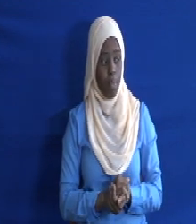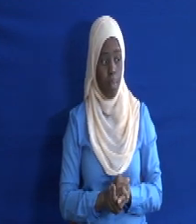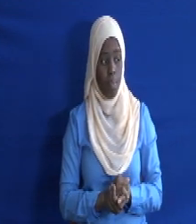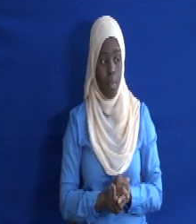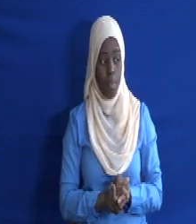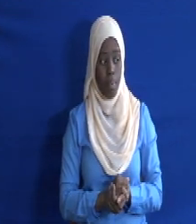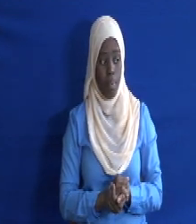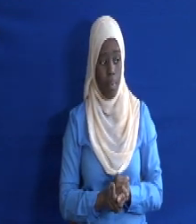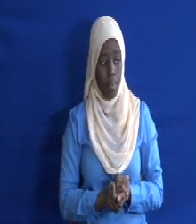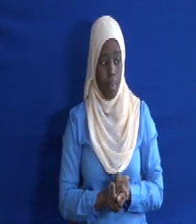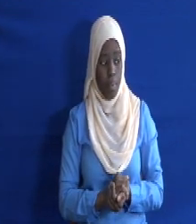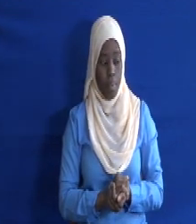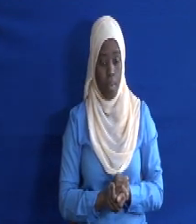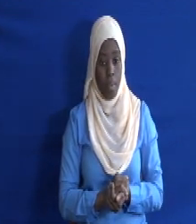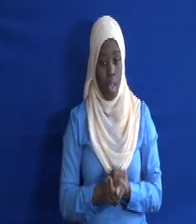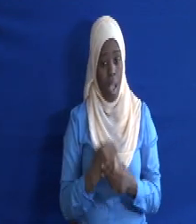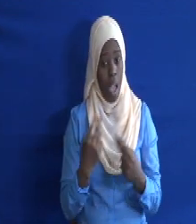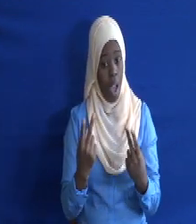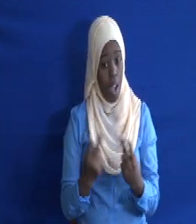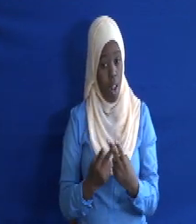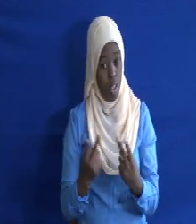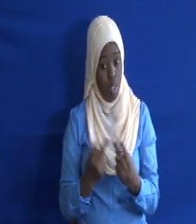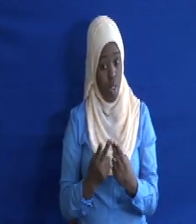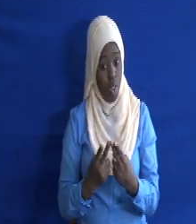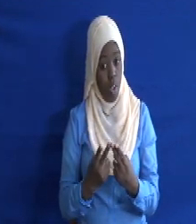24 is here. So they are also